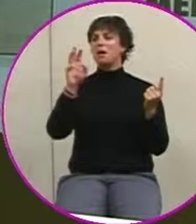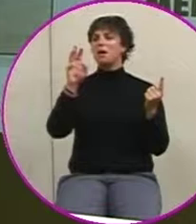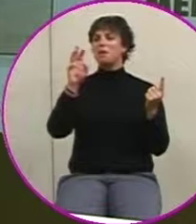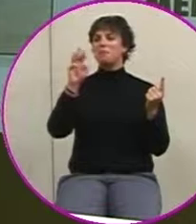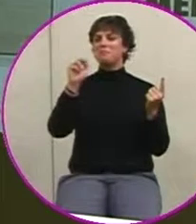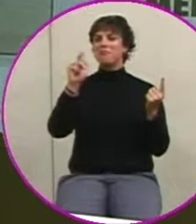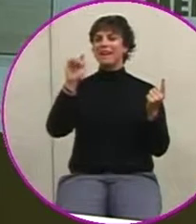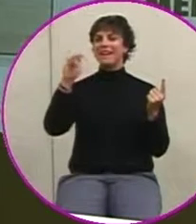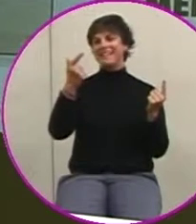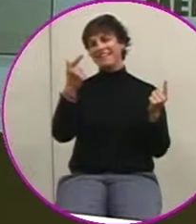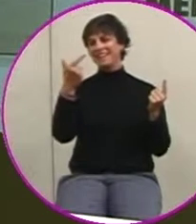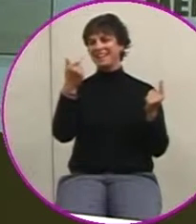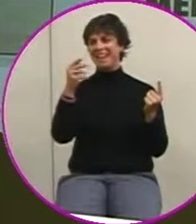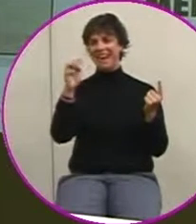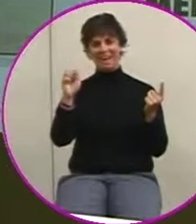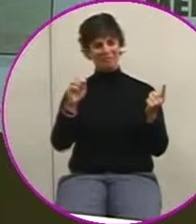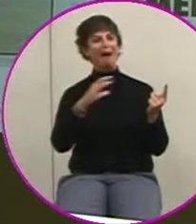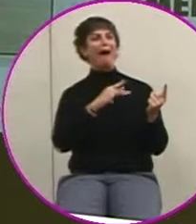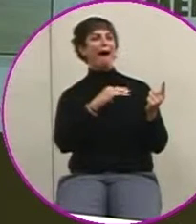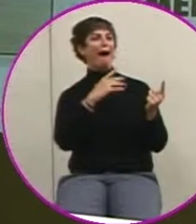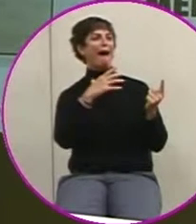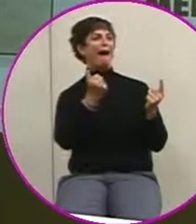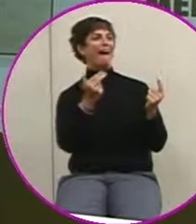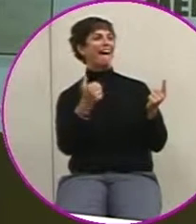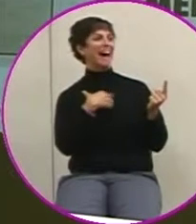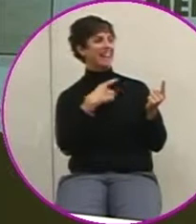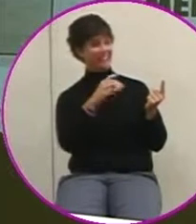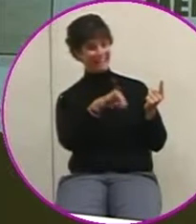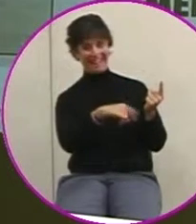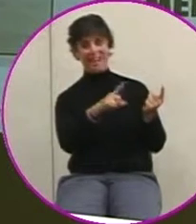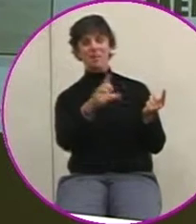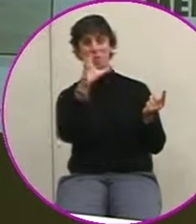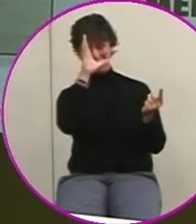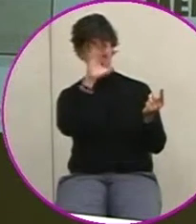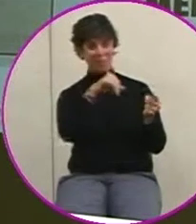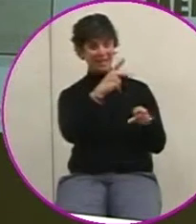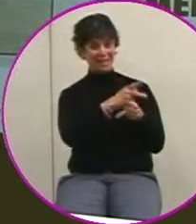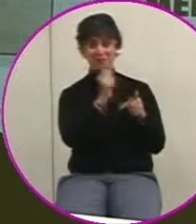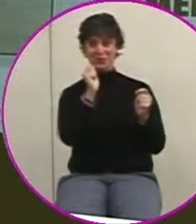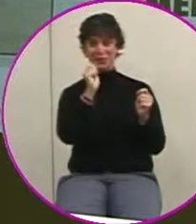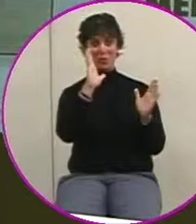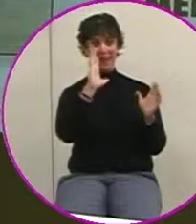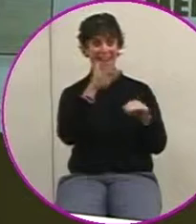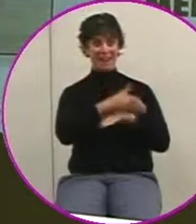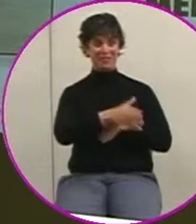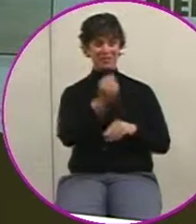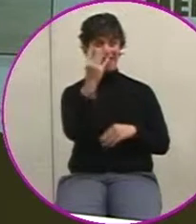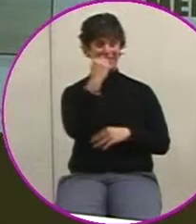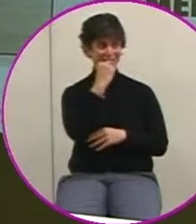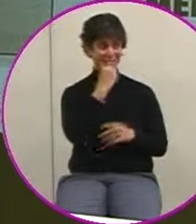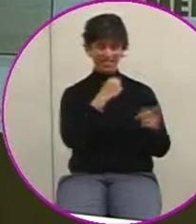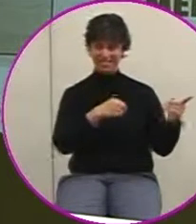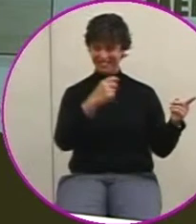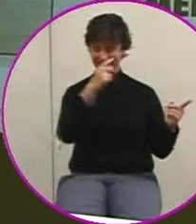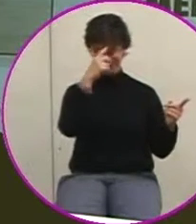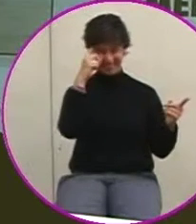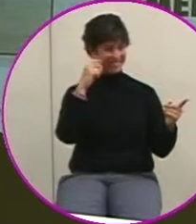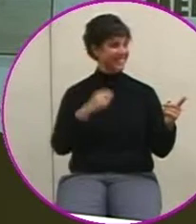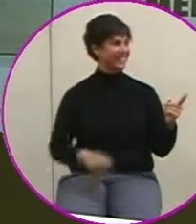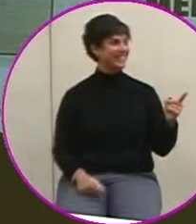The mating game. I like it. We know what keeps you awake after lunch.